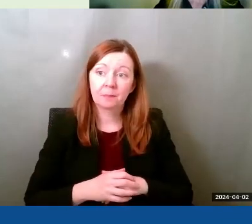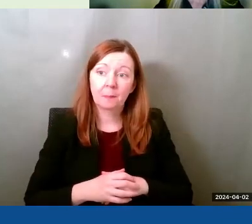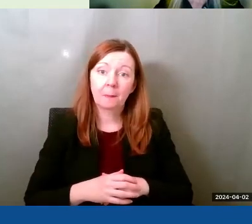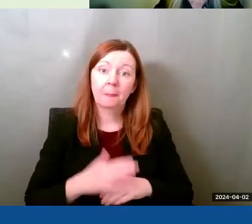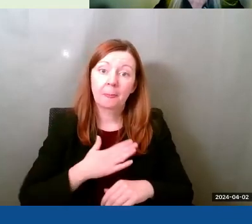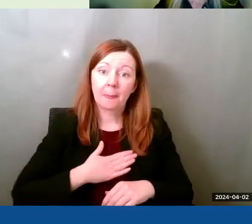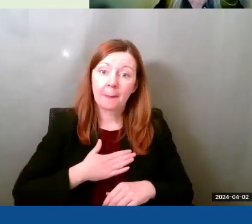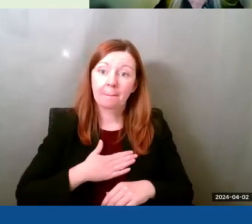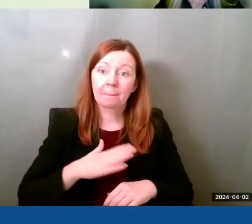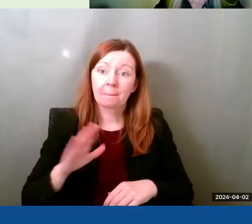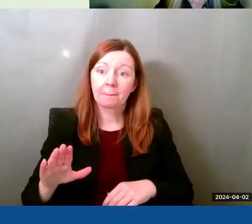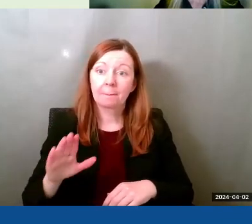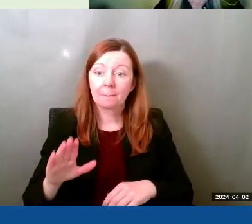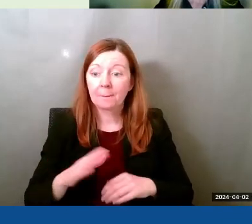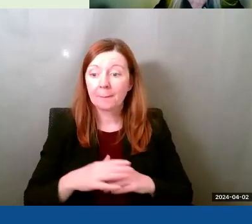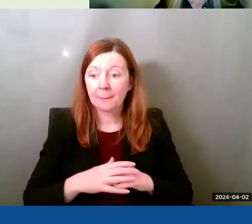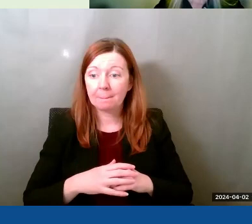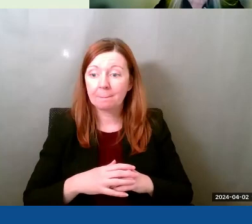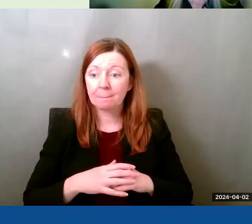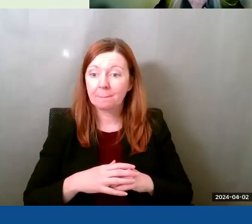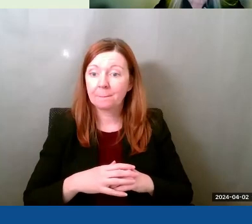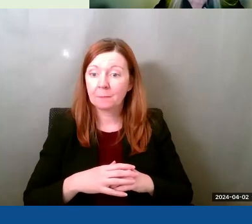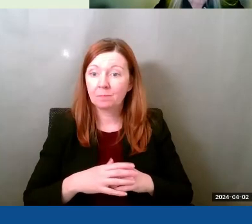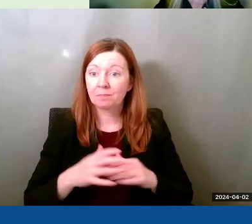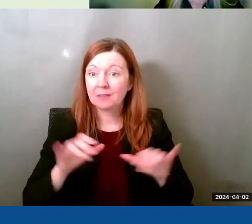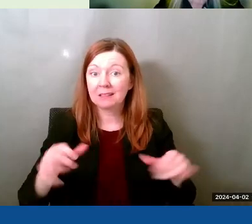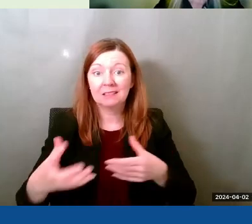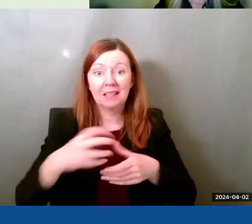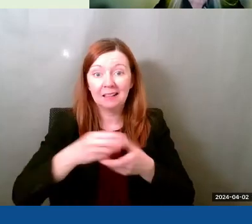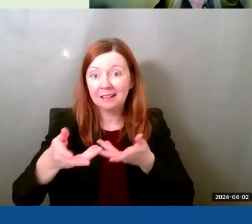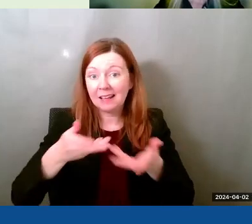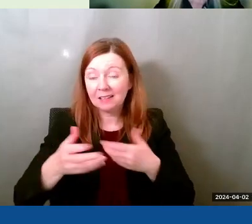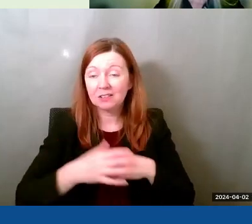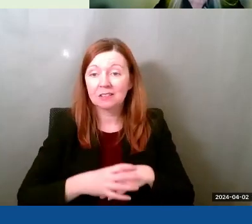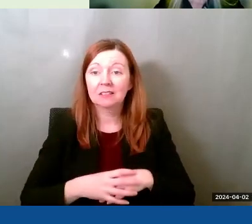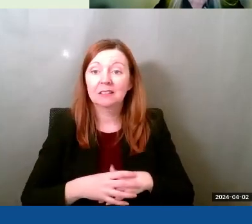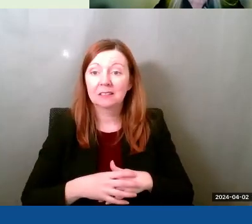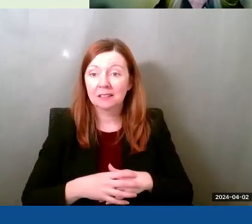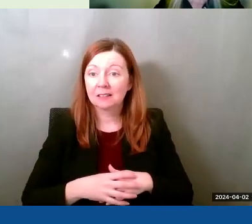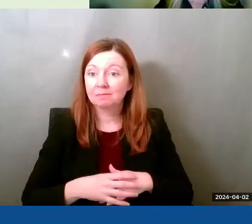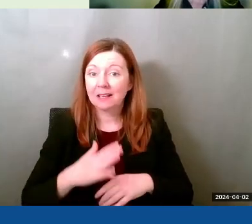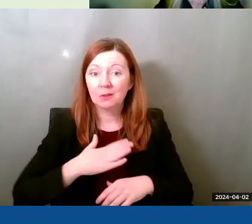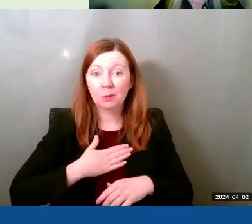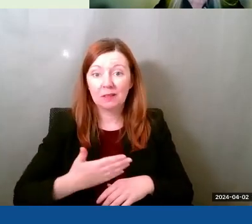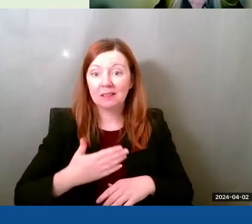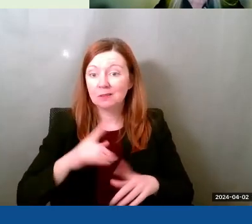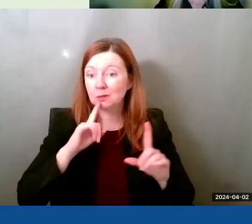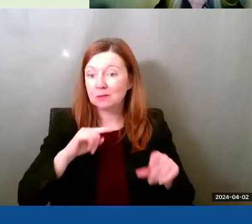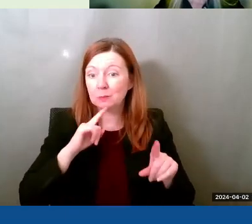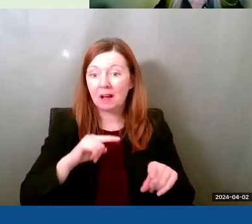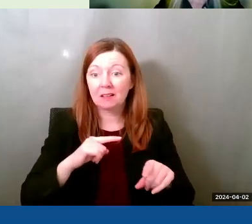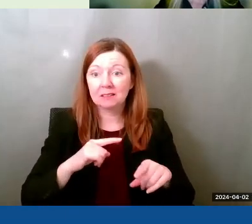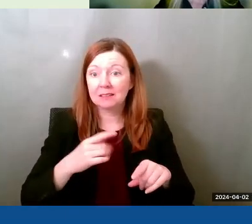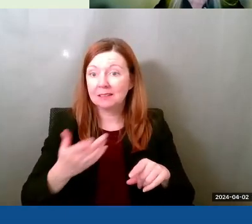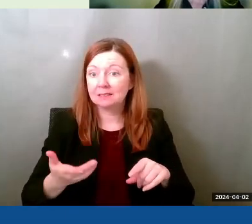Appreciate your staying engaged and your willingness to respond and